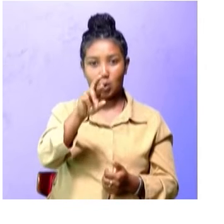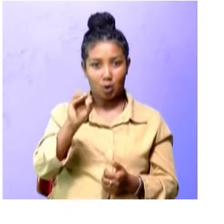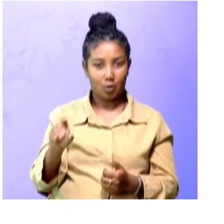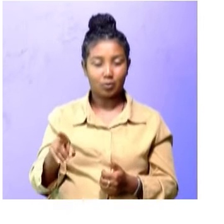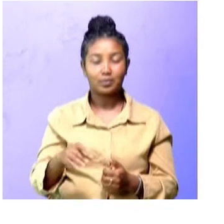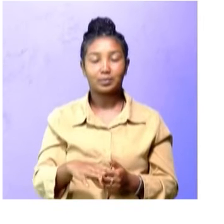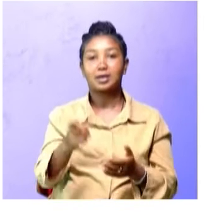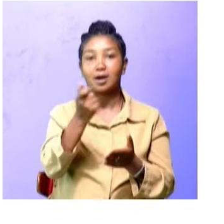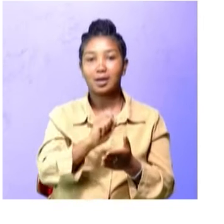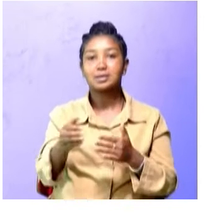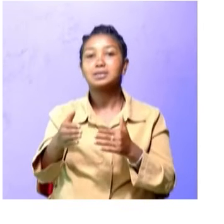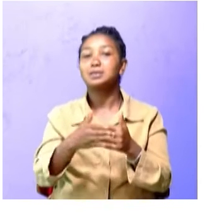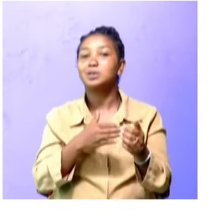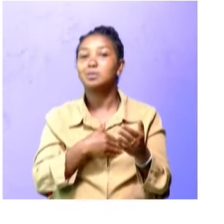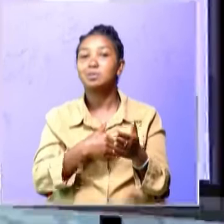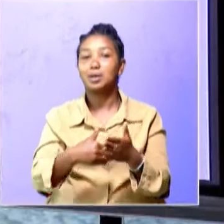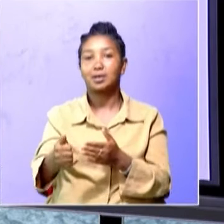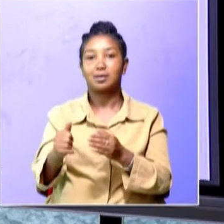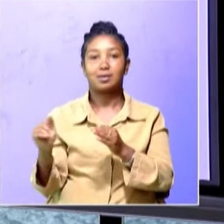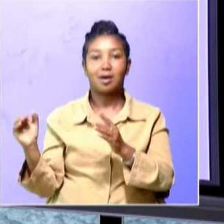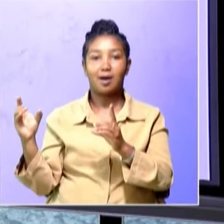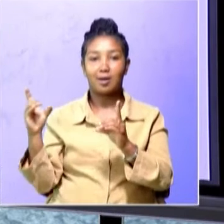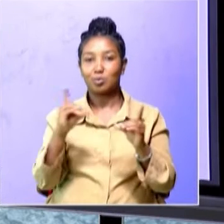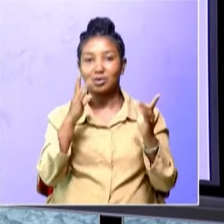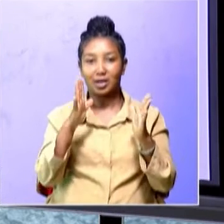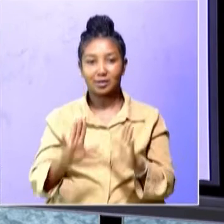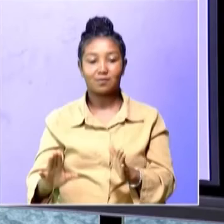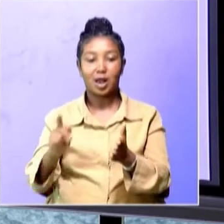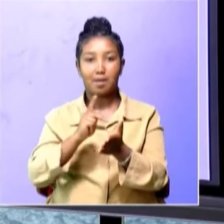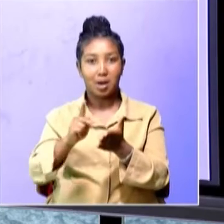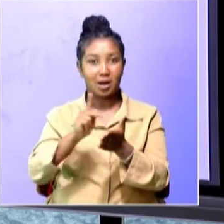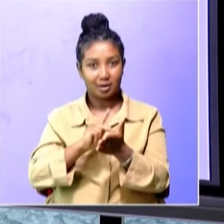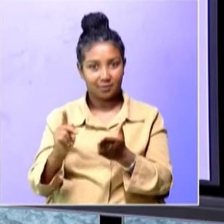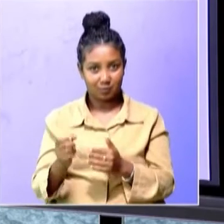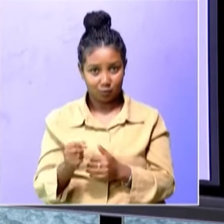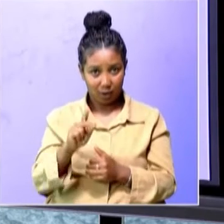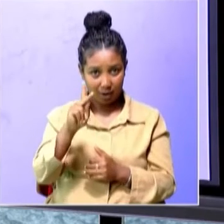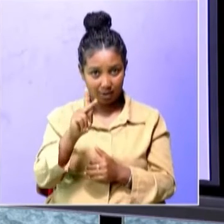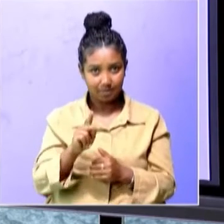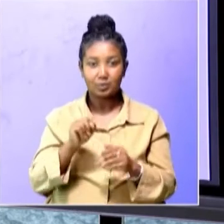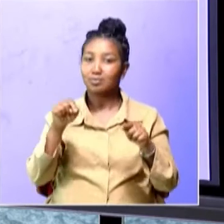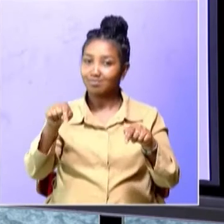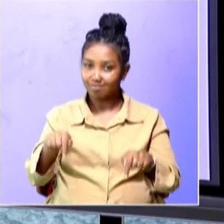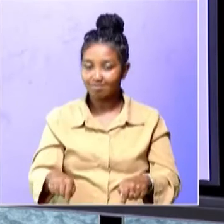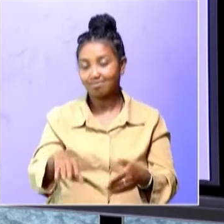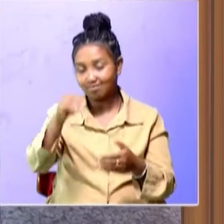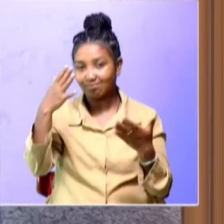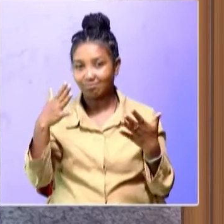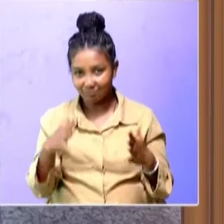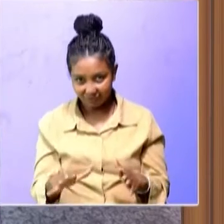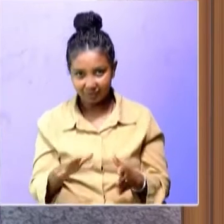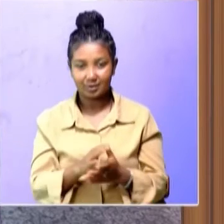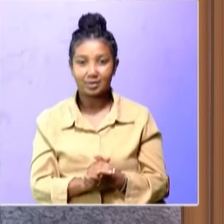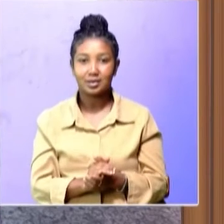And write simply an argumentative paragraph in this technique, okay? So that's all what I have